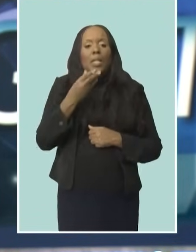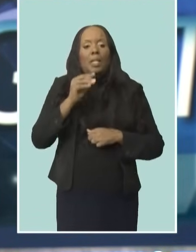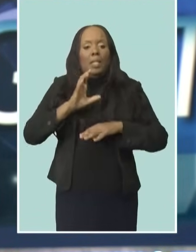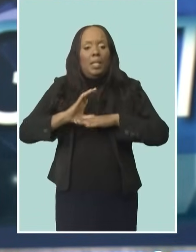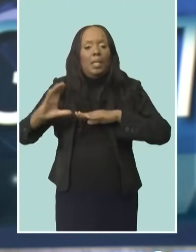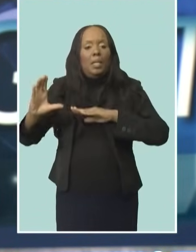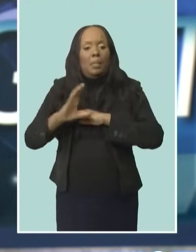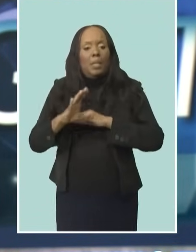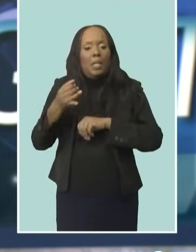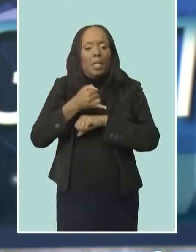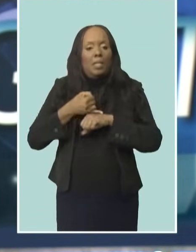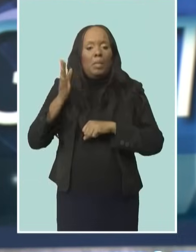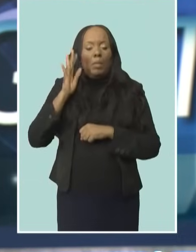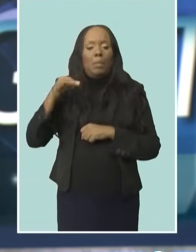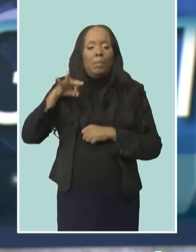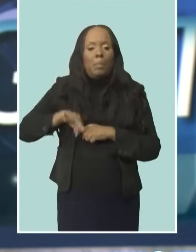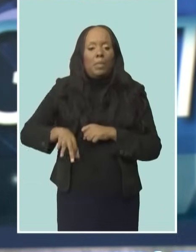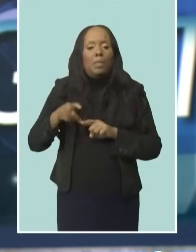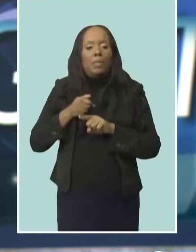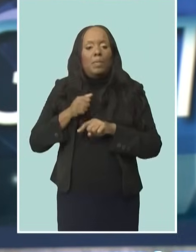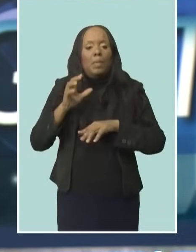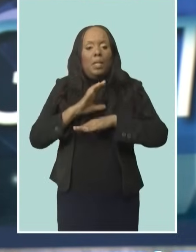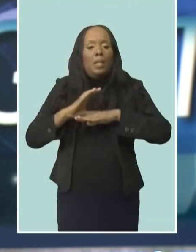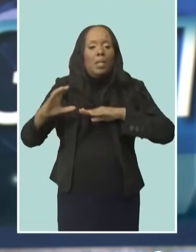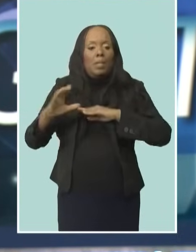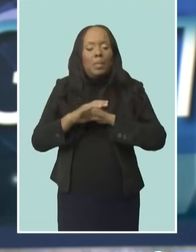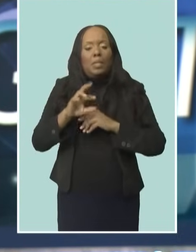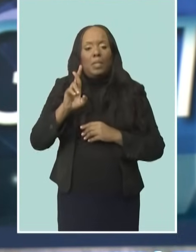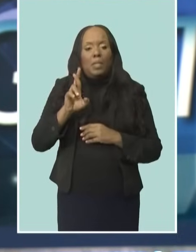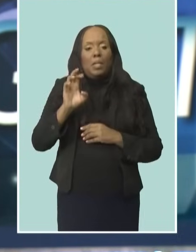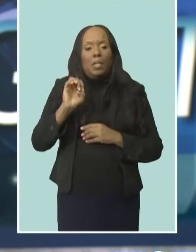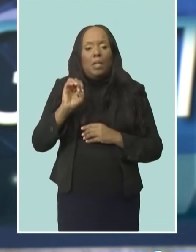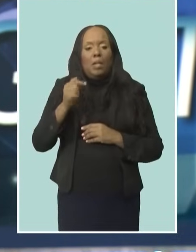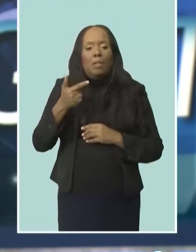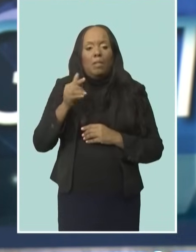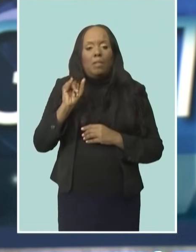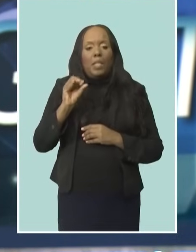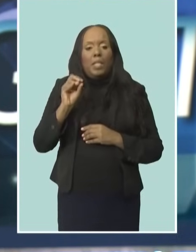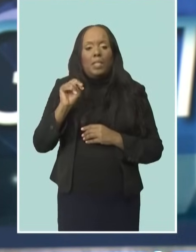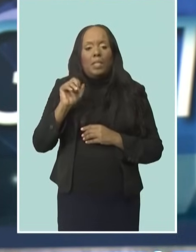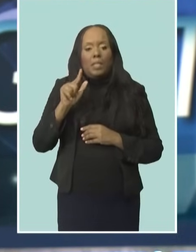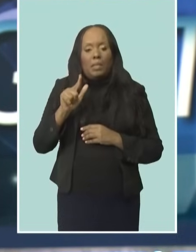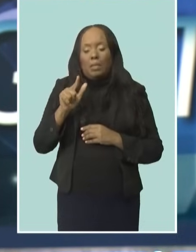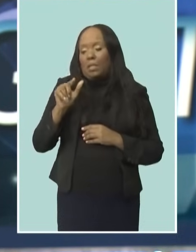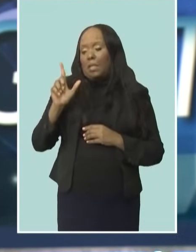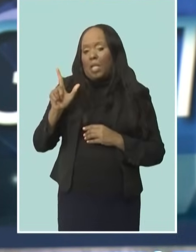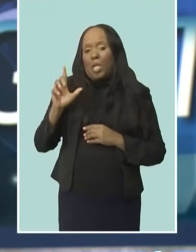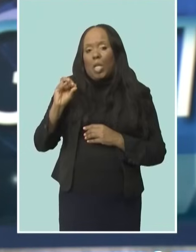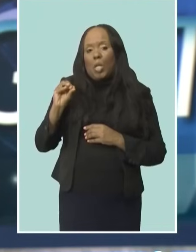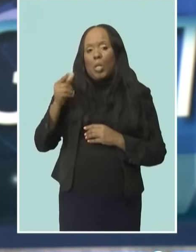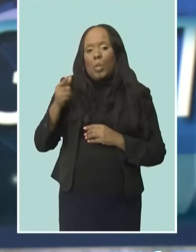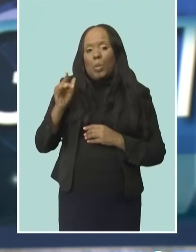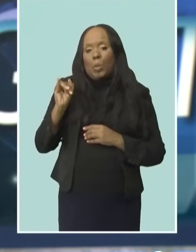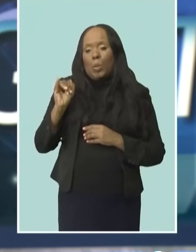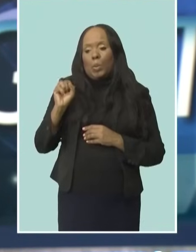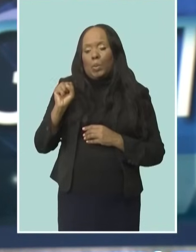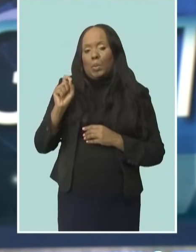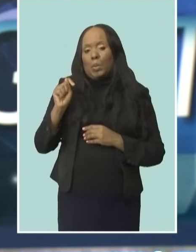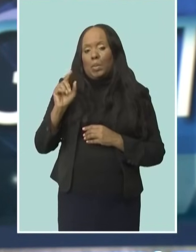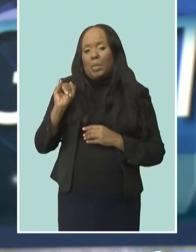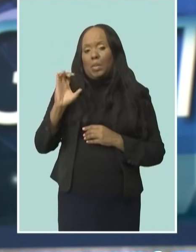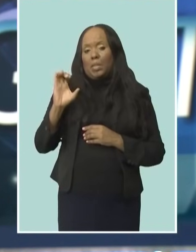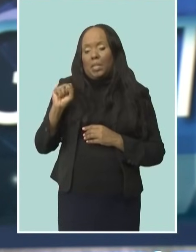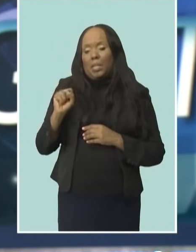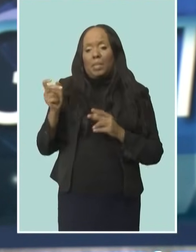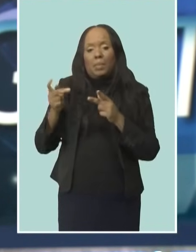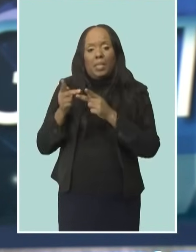neighbours will benefit significantly from the Caribbean Regional Logistics Hub and Centre of Excellence strategically placed at the Grantley Adams International